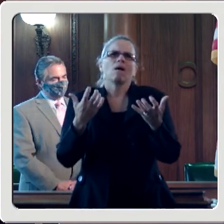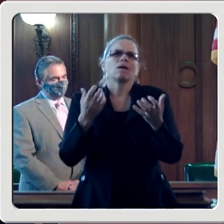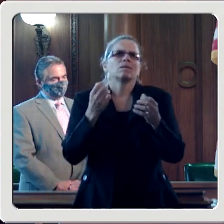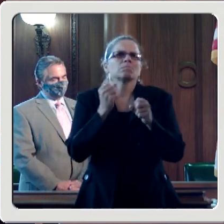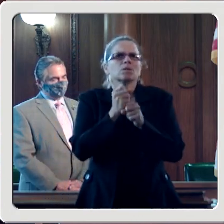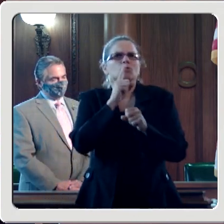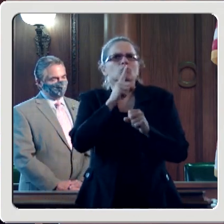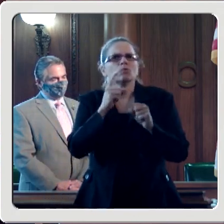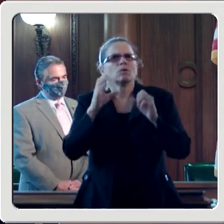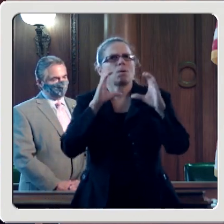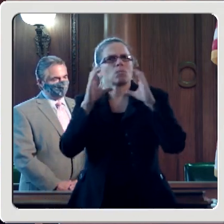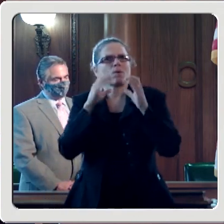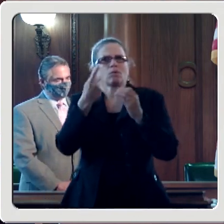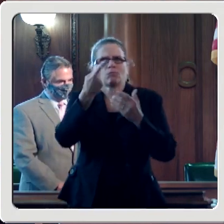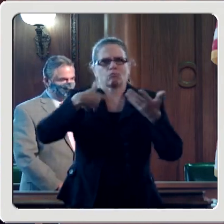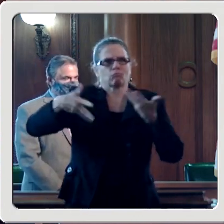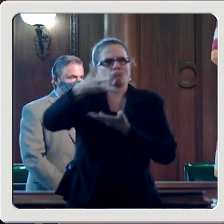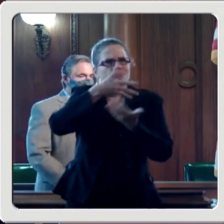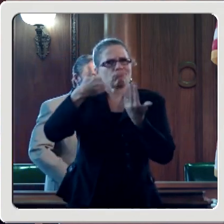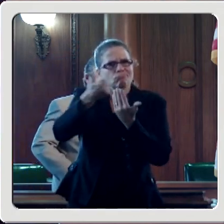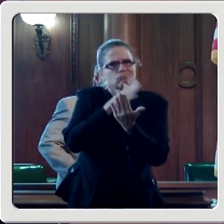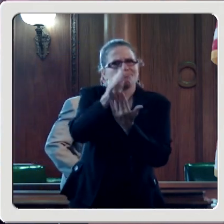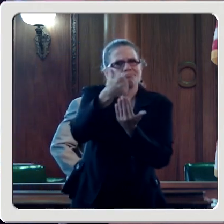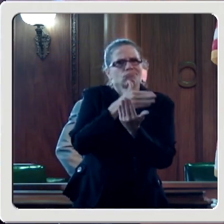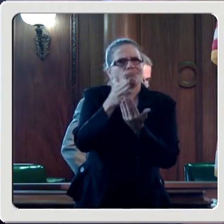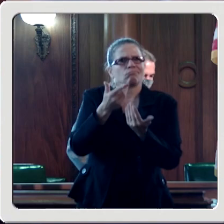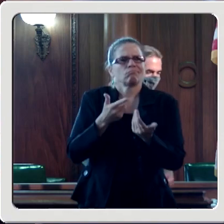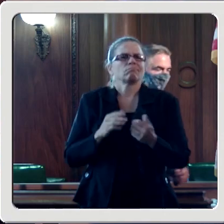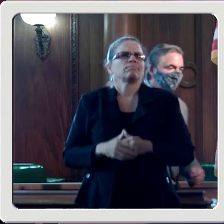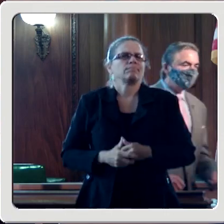small businesses in Springfield as possible. Thank you, Mayor.